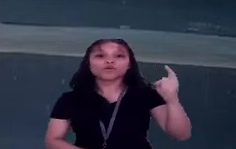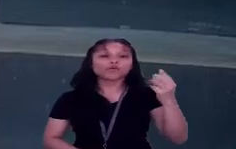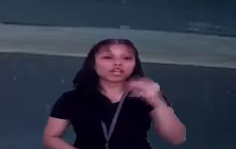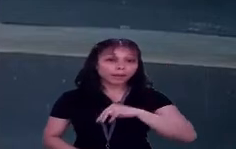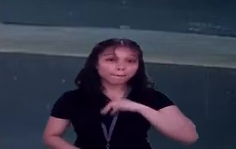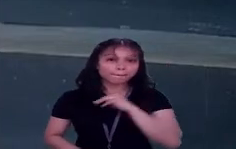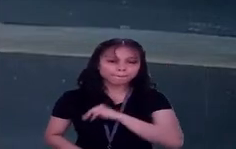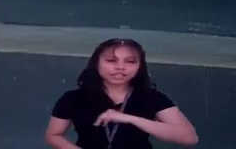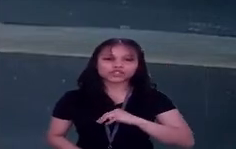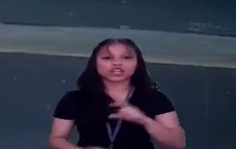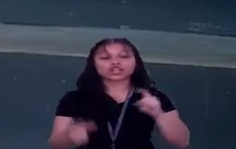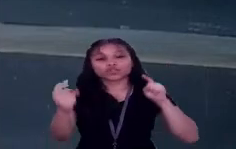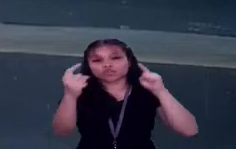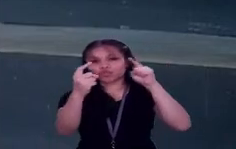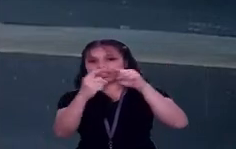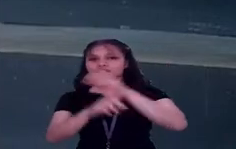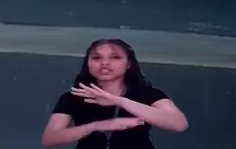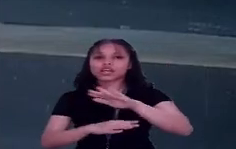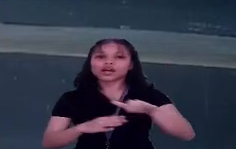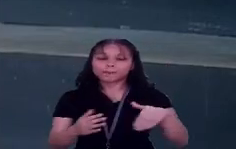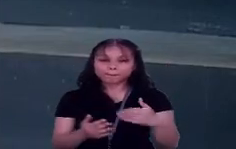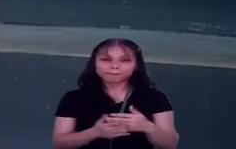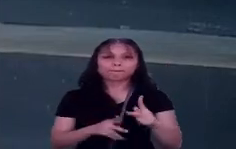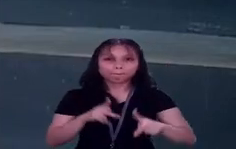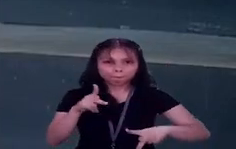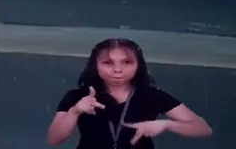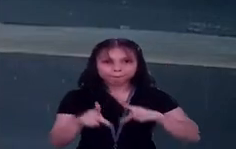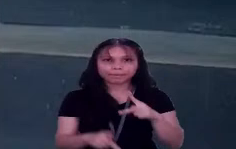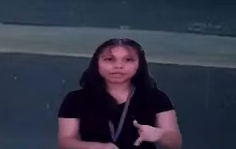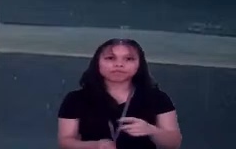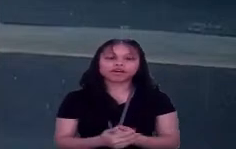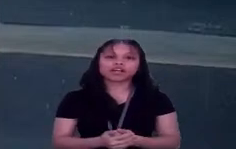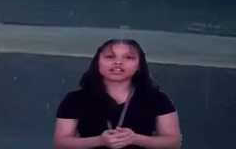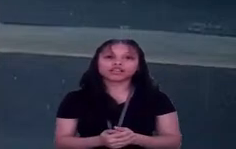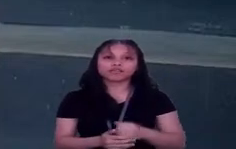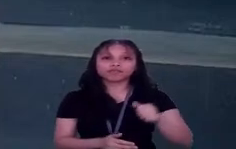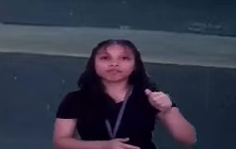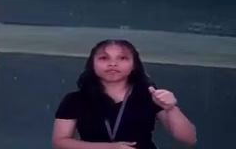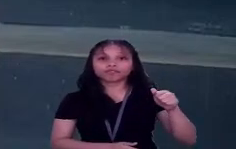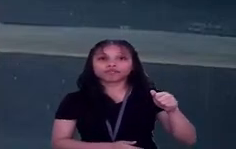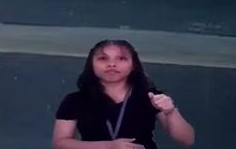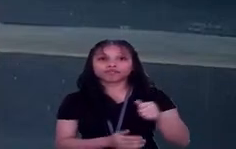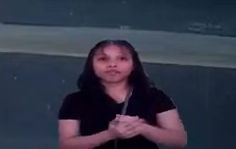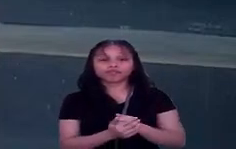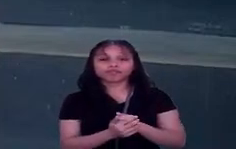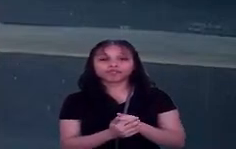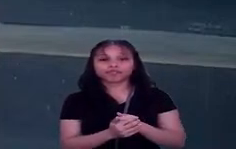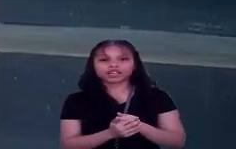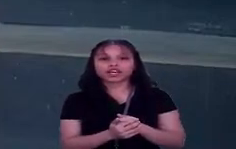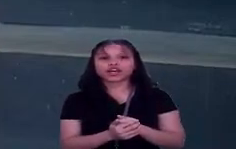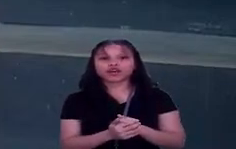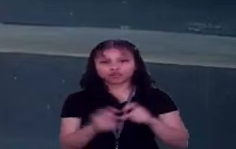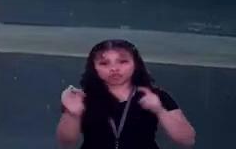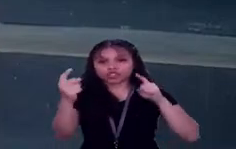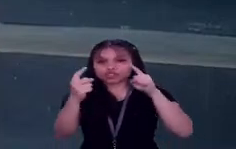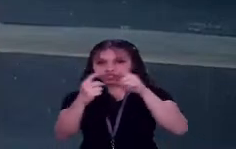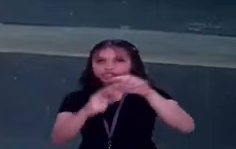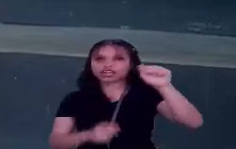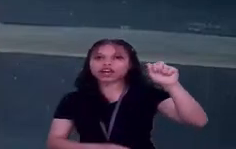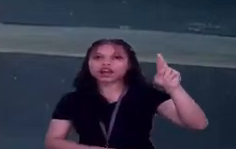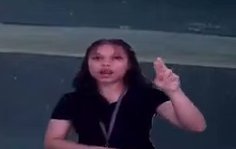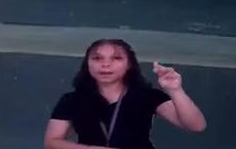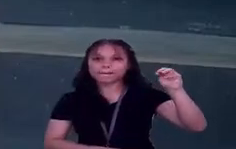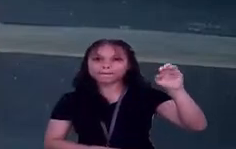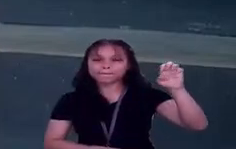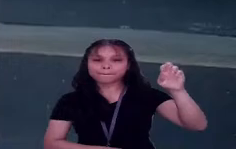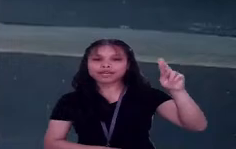more Armenians. My name is RAC, Rachel Ann Clavio, RAC, Reaching Armenians for Christ. Thank you po.